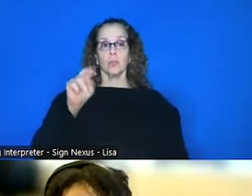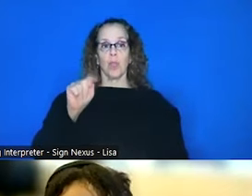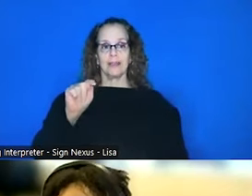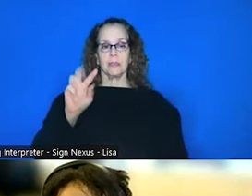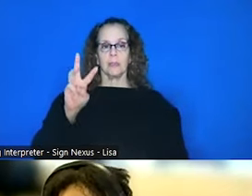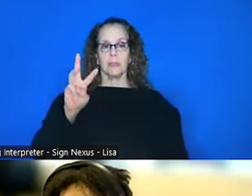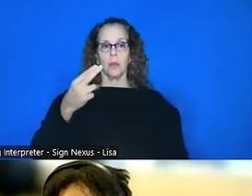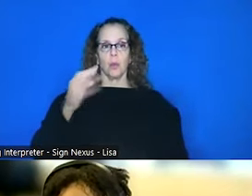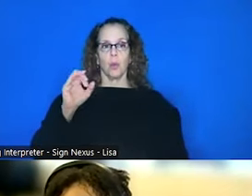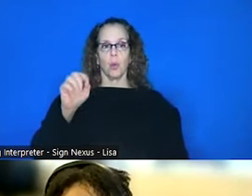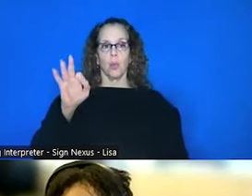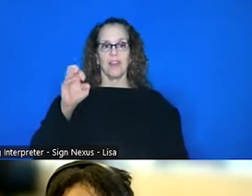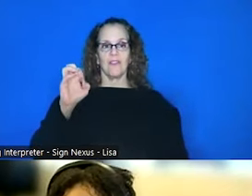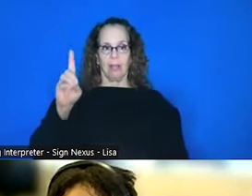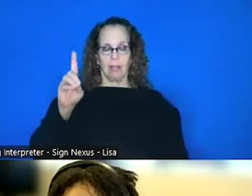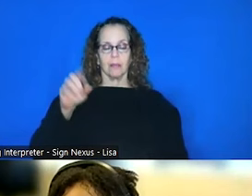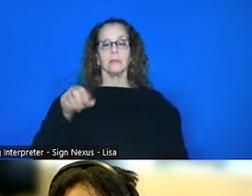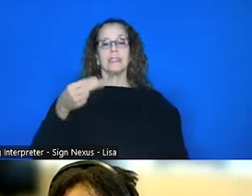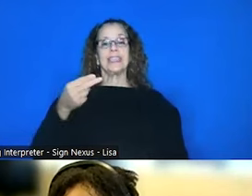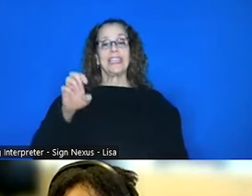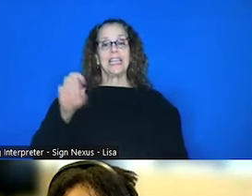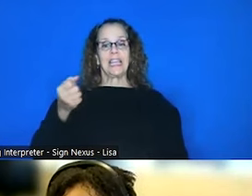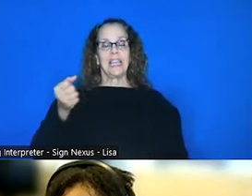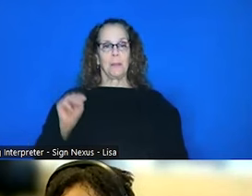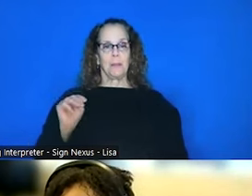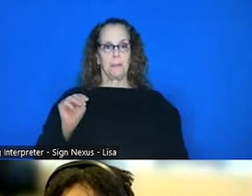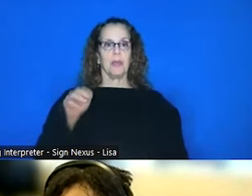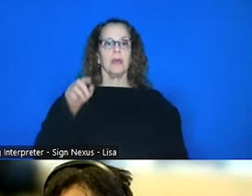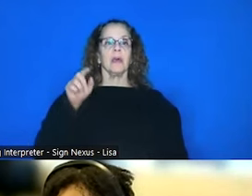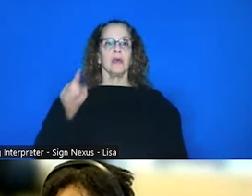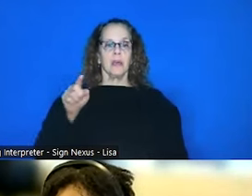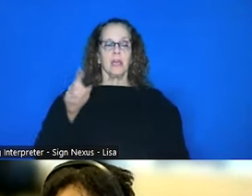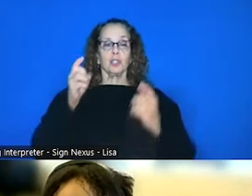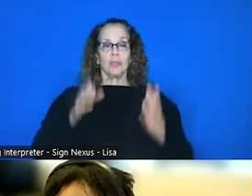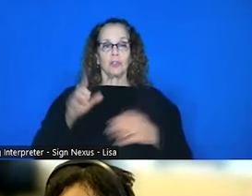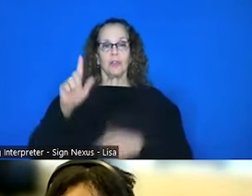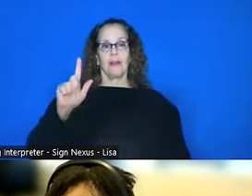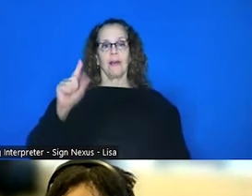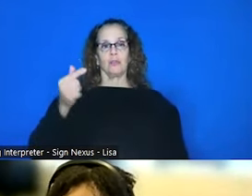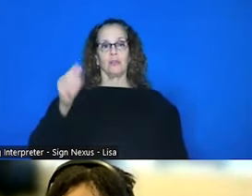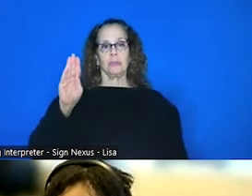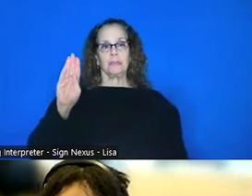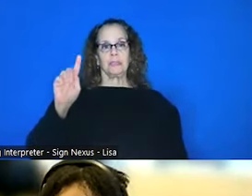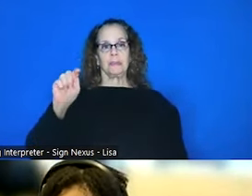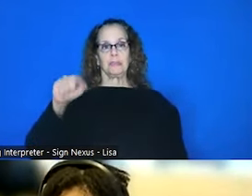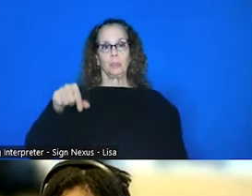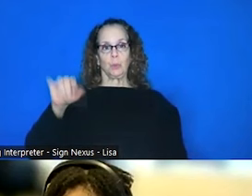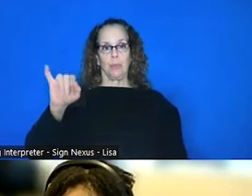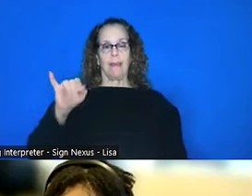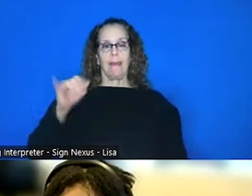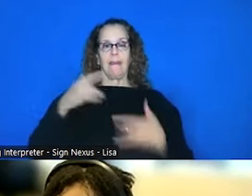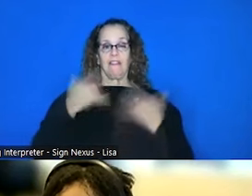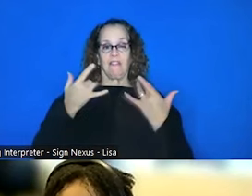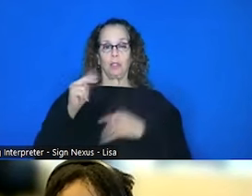the director of LGBTQI affairs at the New York City Department of Social Services, where he works to increase awareness and visibility